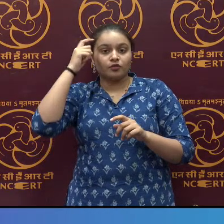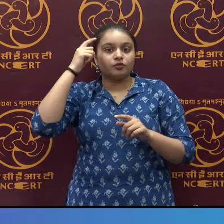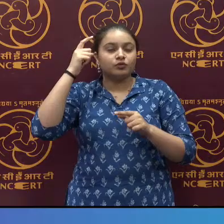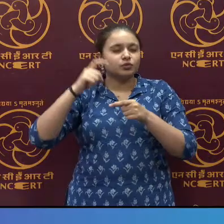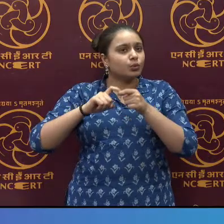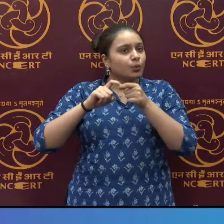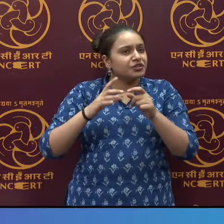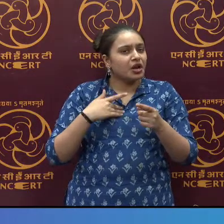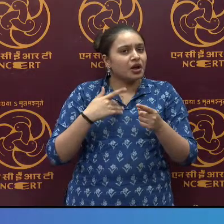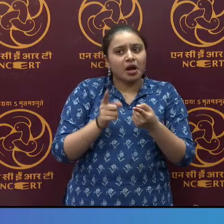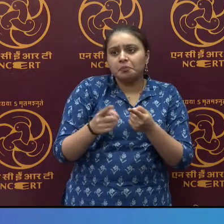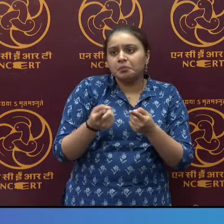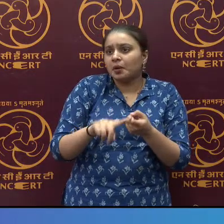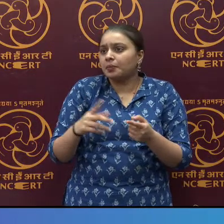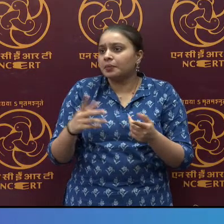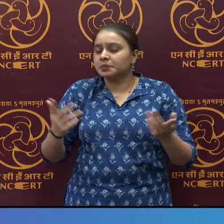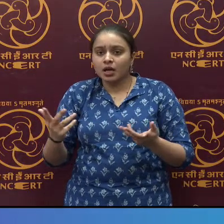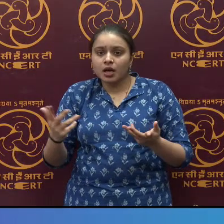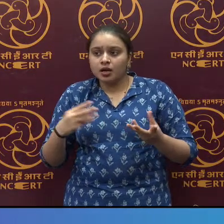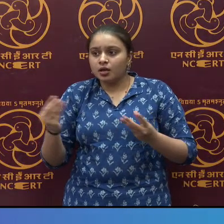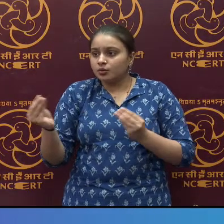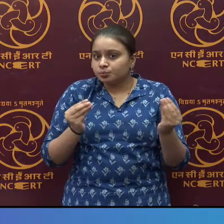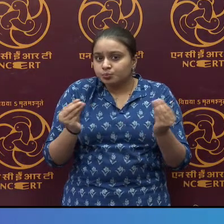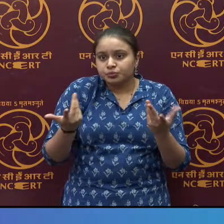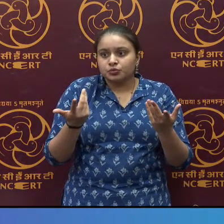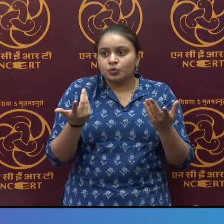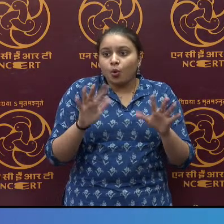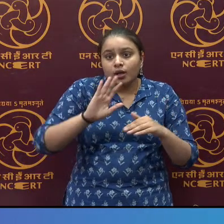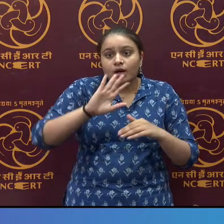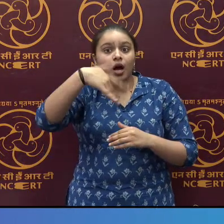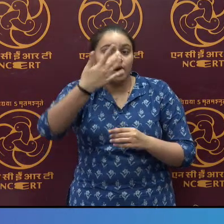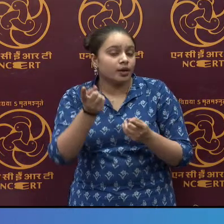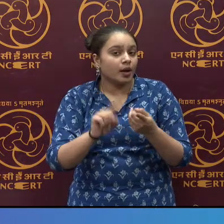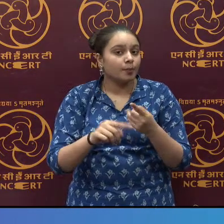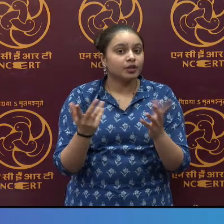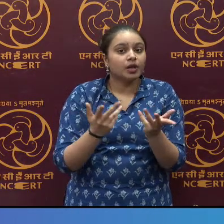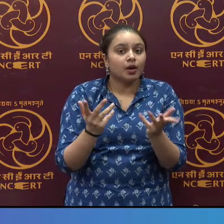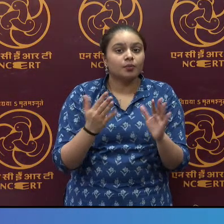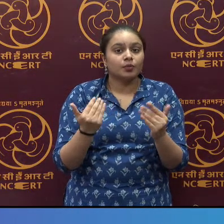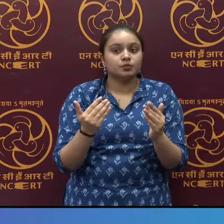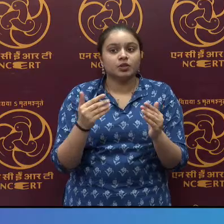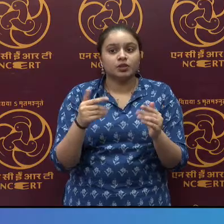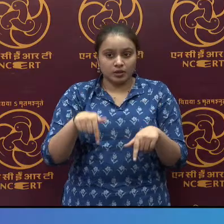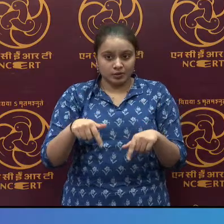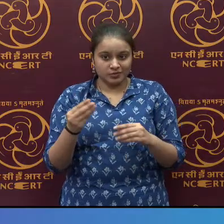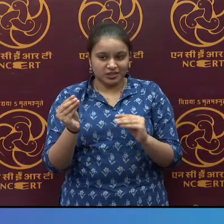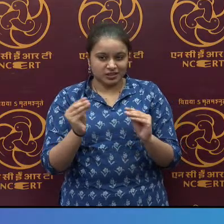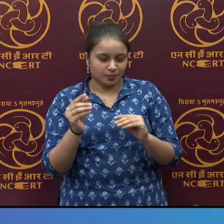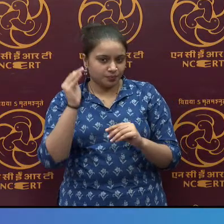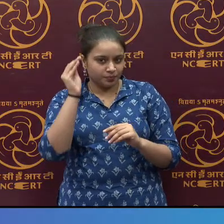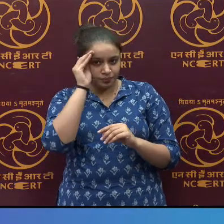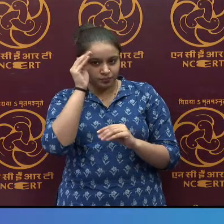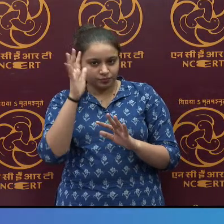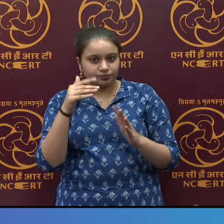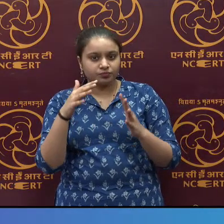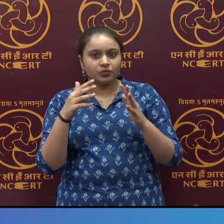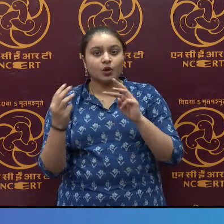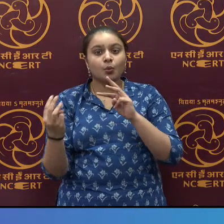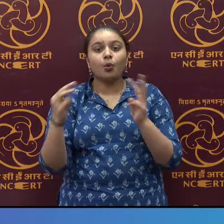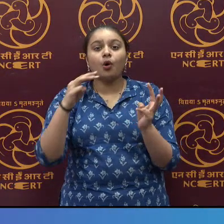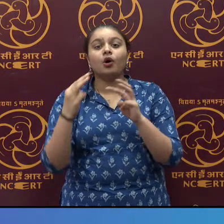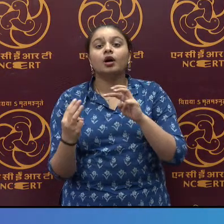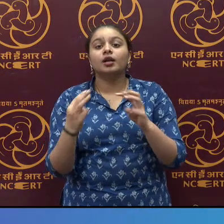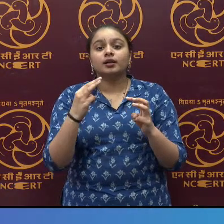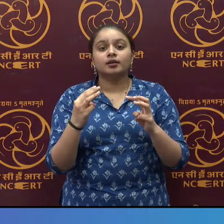Kya ho raha hai? What is happening around? What else can be done? Like recently there was news about the war might break